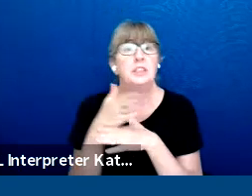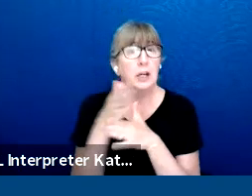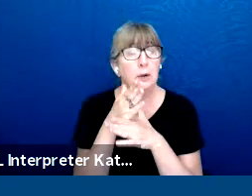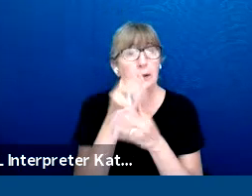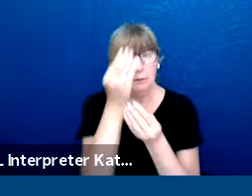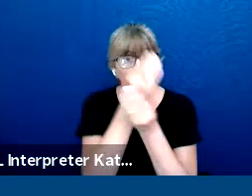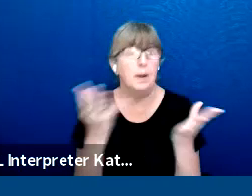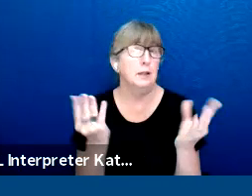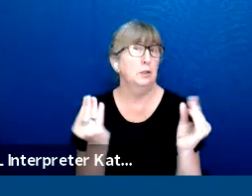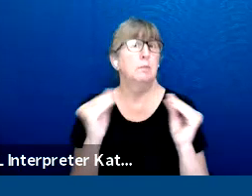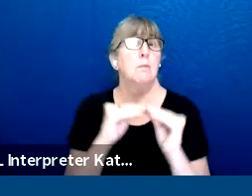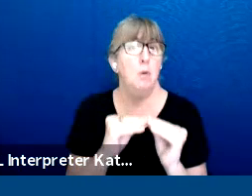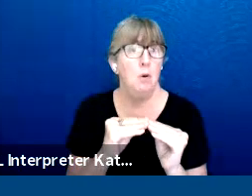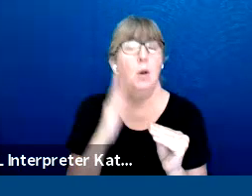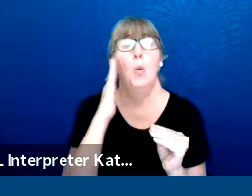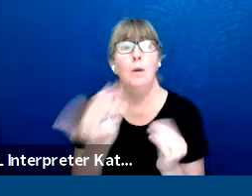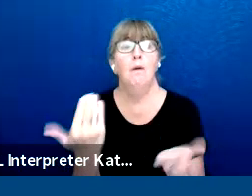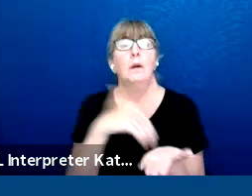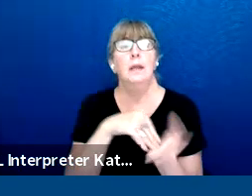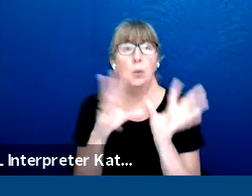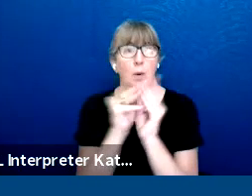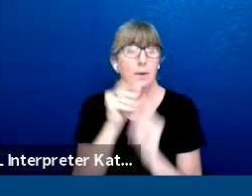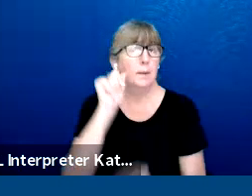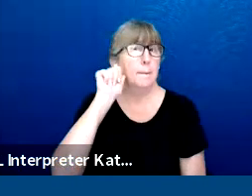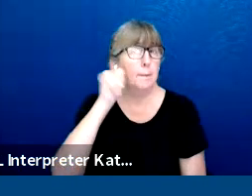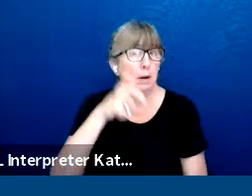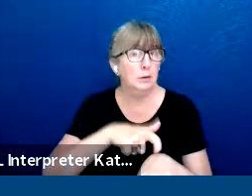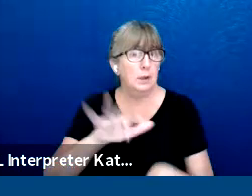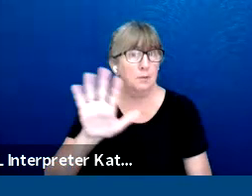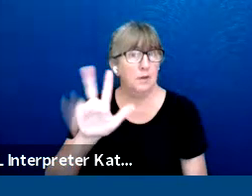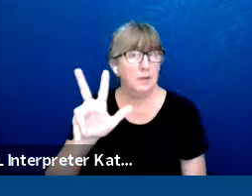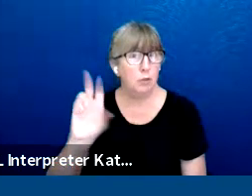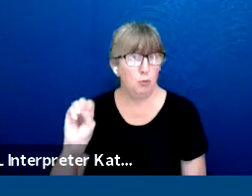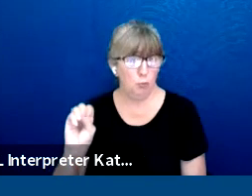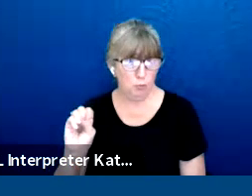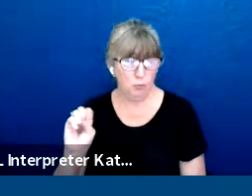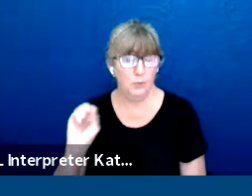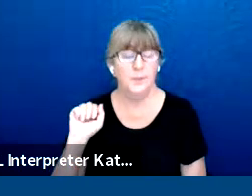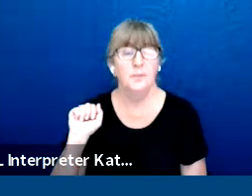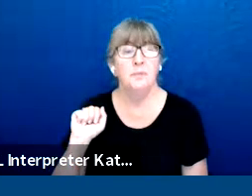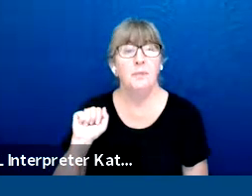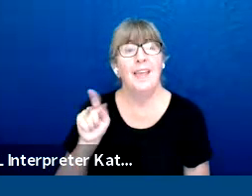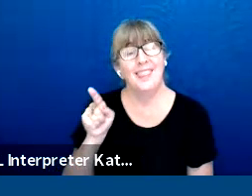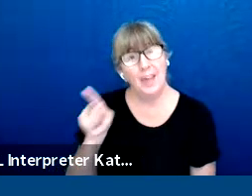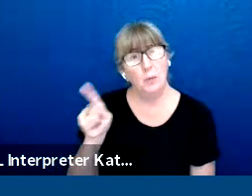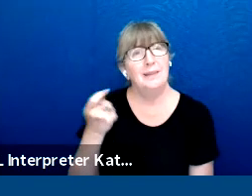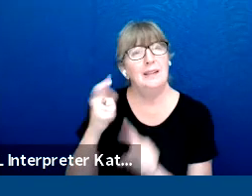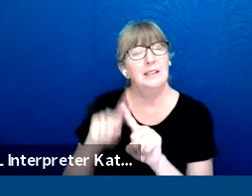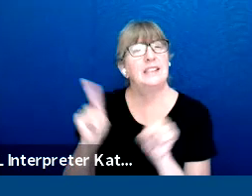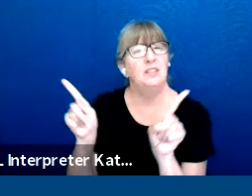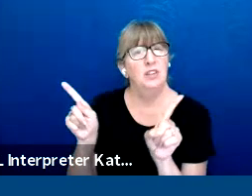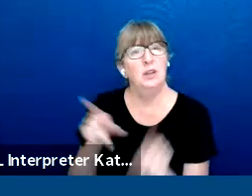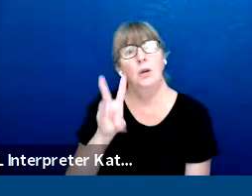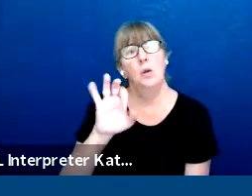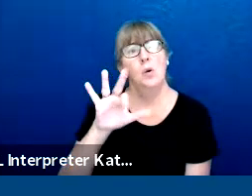having another webinar tomorrow at 5:30. This one's a little bit different. It's